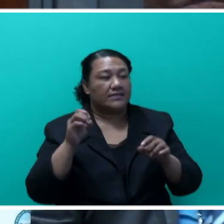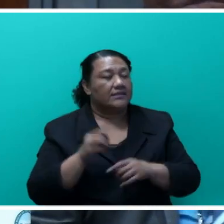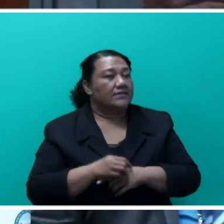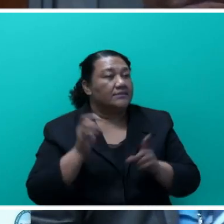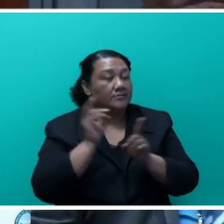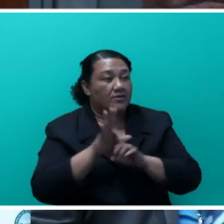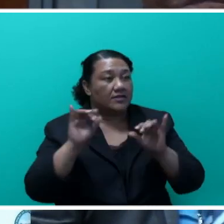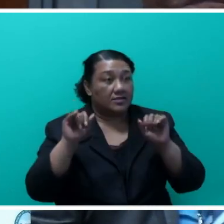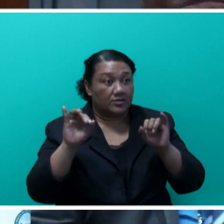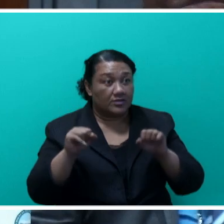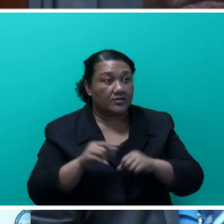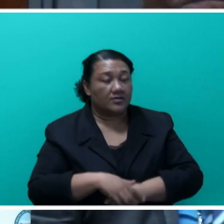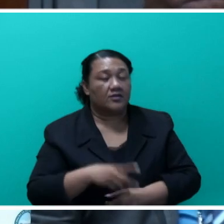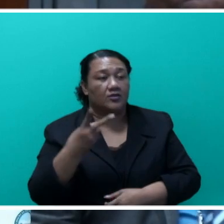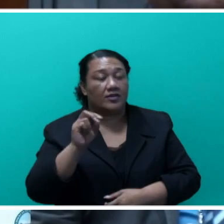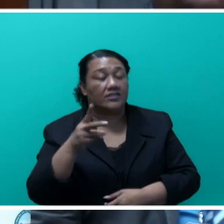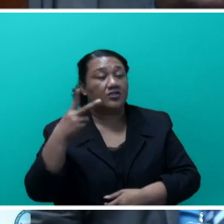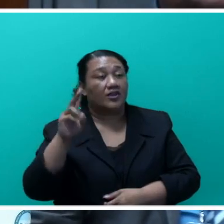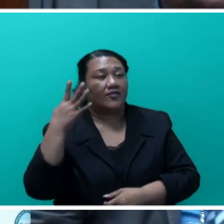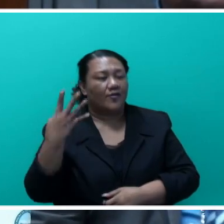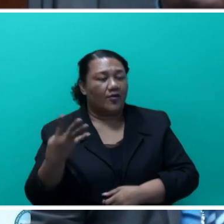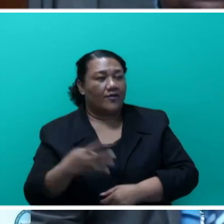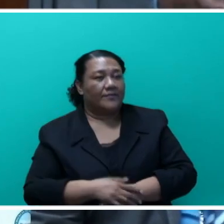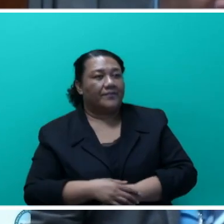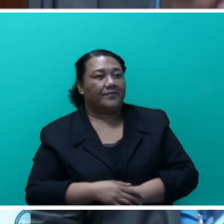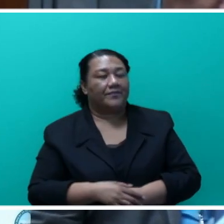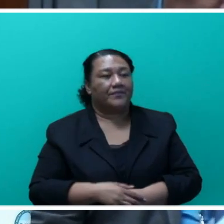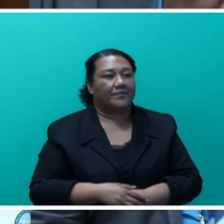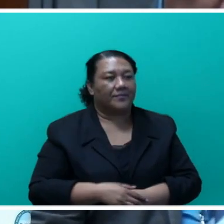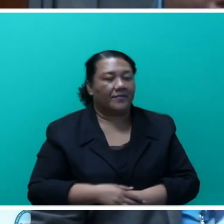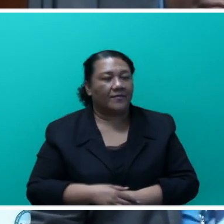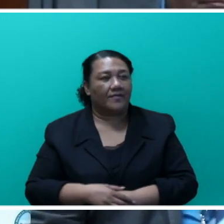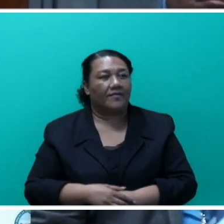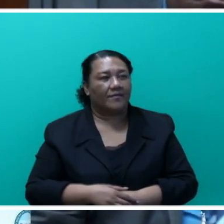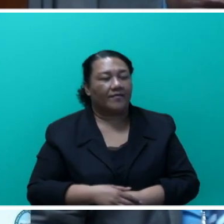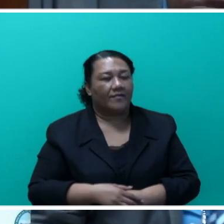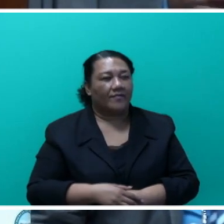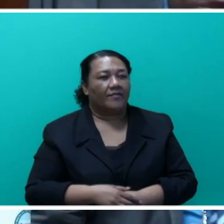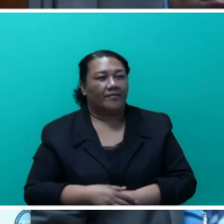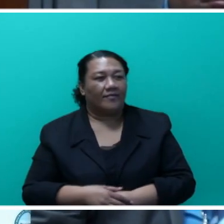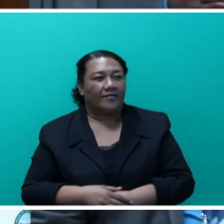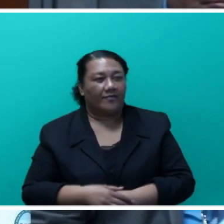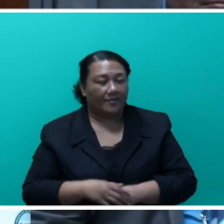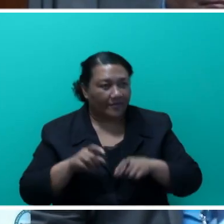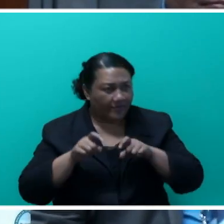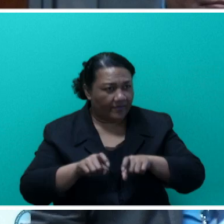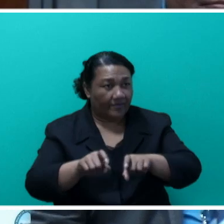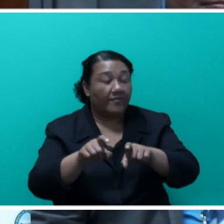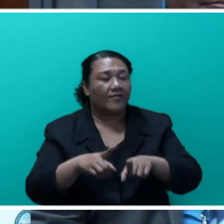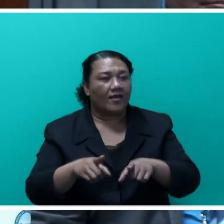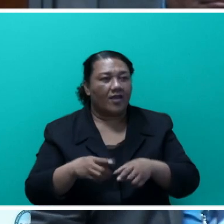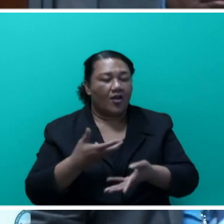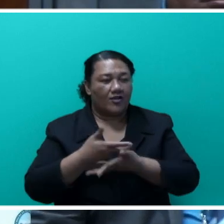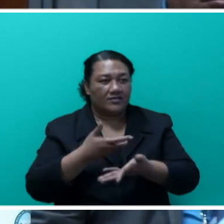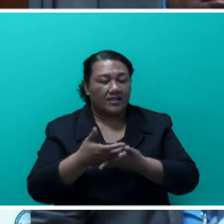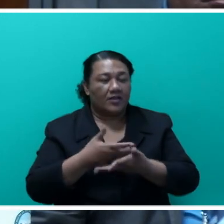May 2024, the Ministry conducted a one-day stakeholder consultation workshop. The